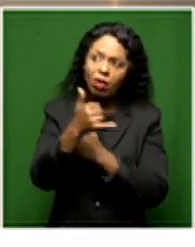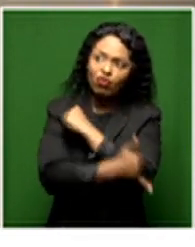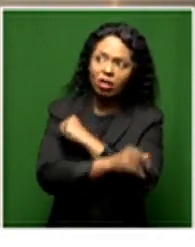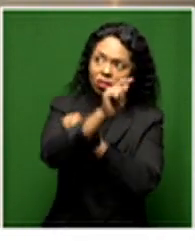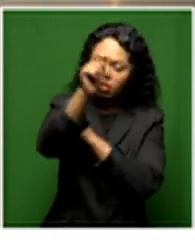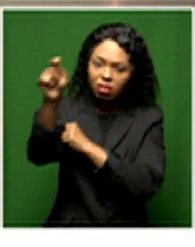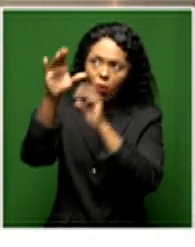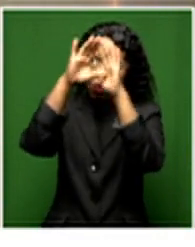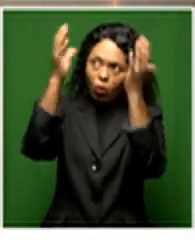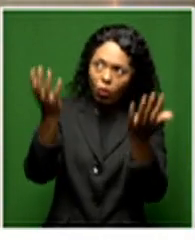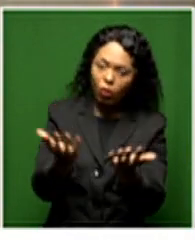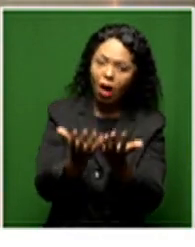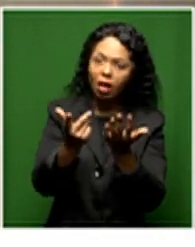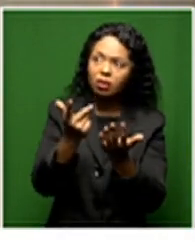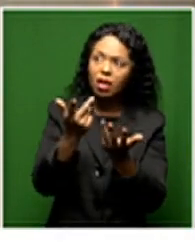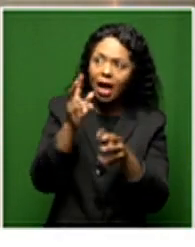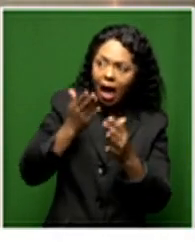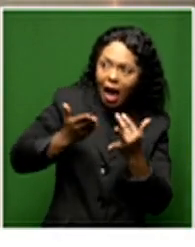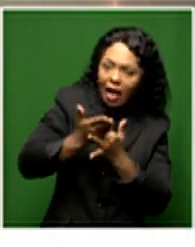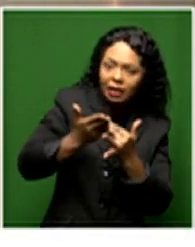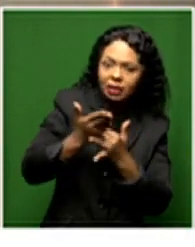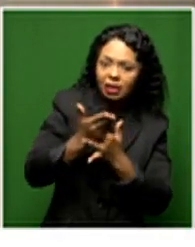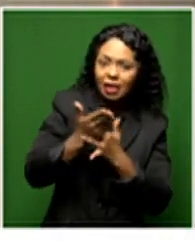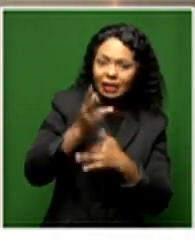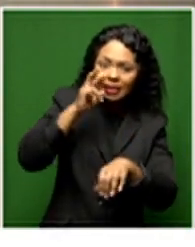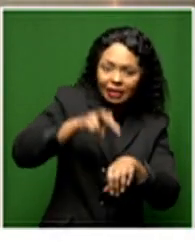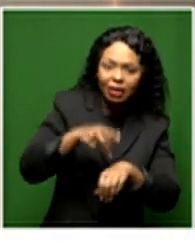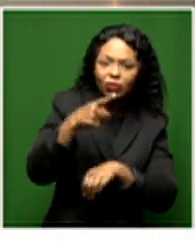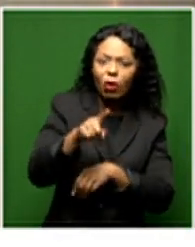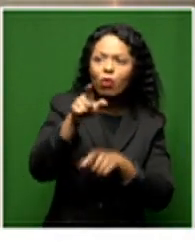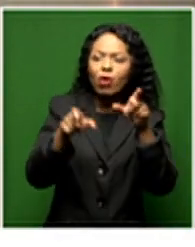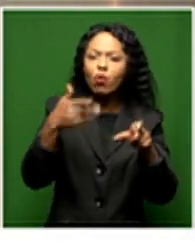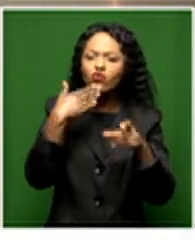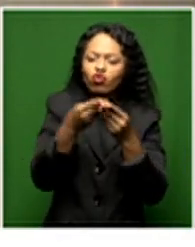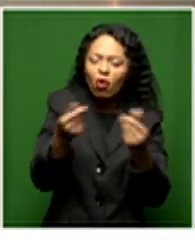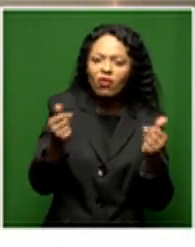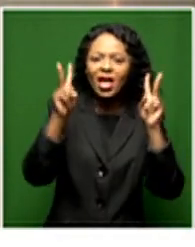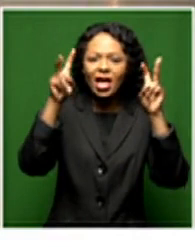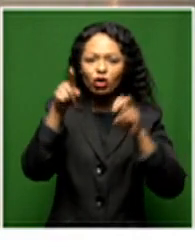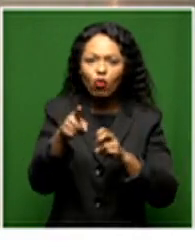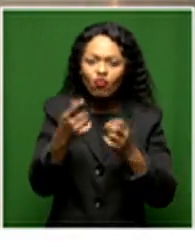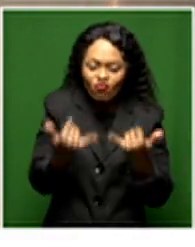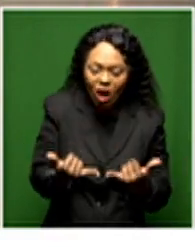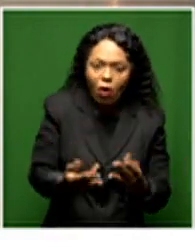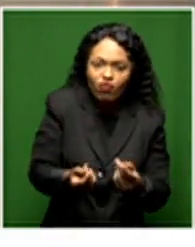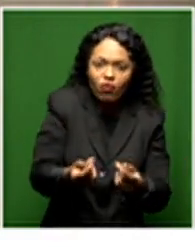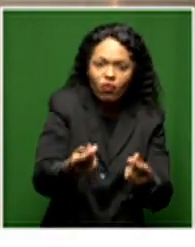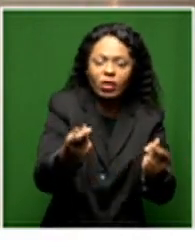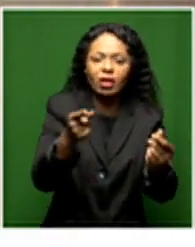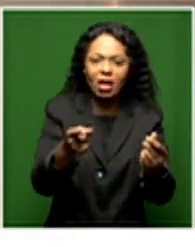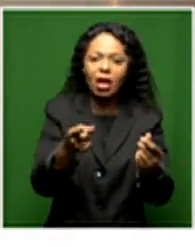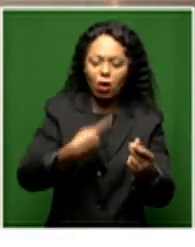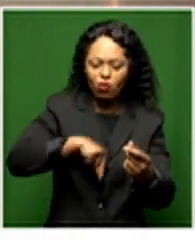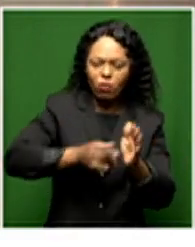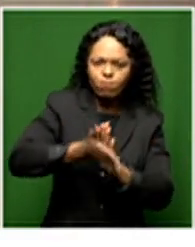be very available, when the world needed access to large-scale people who can resolve issues immediately, we were then best placed to be able